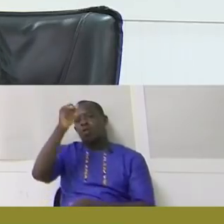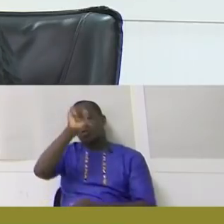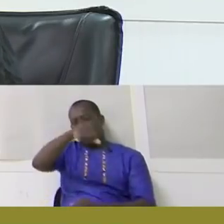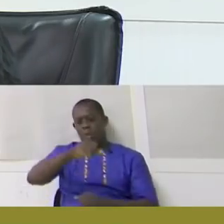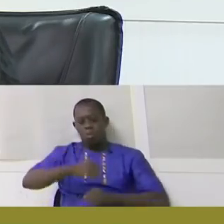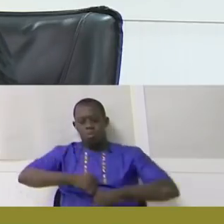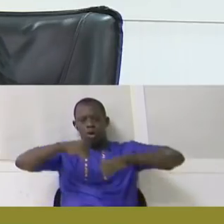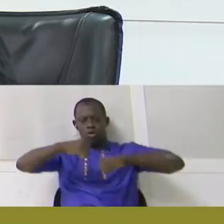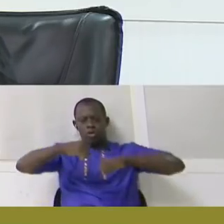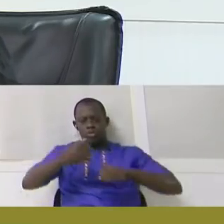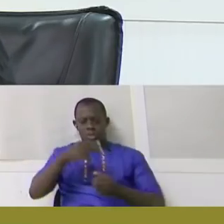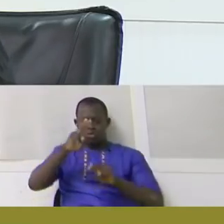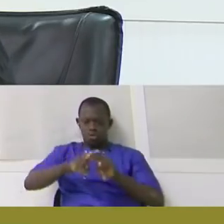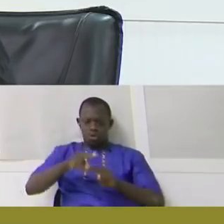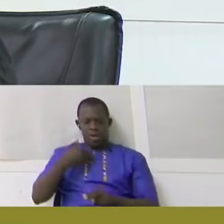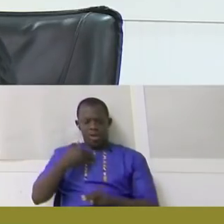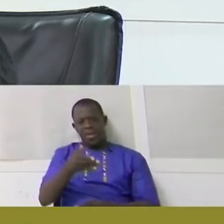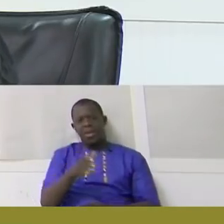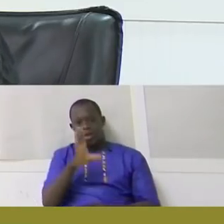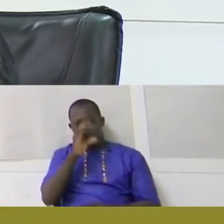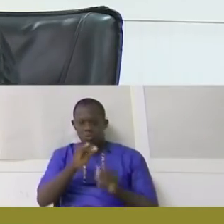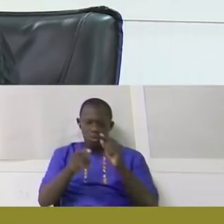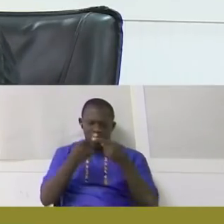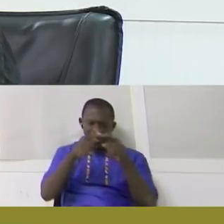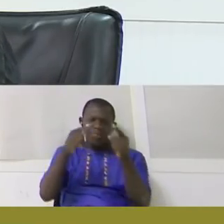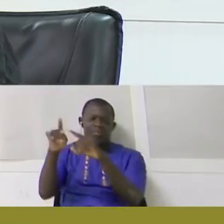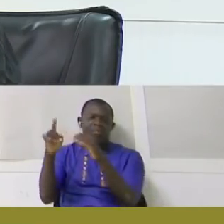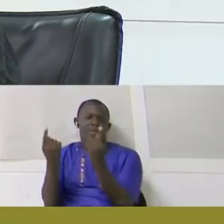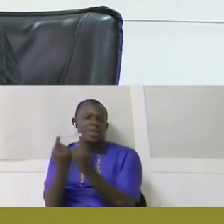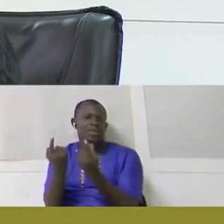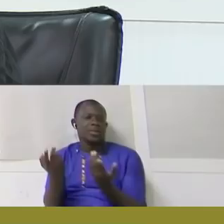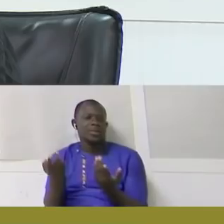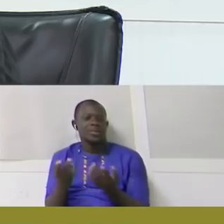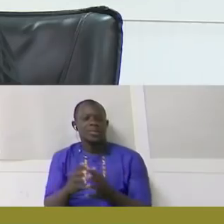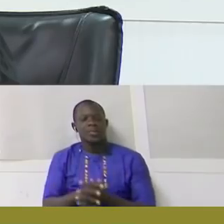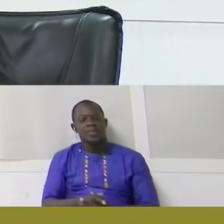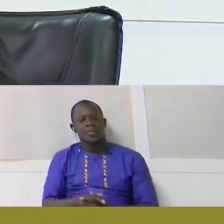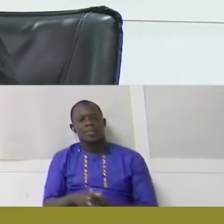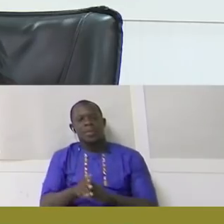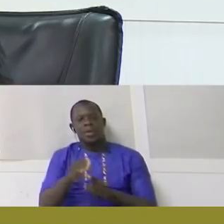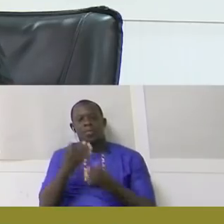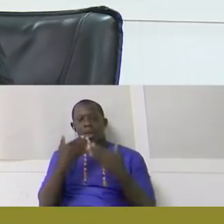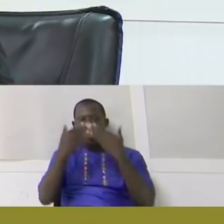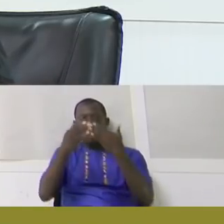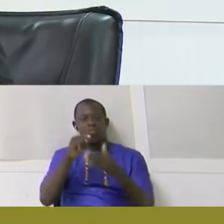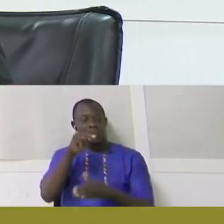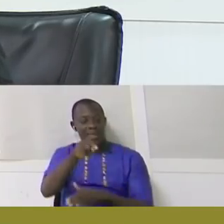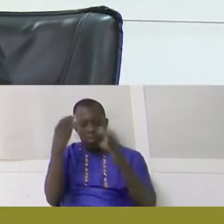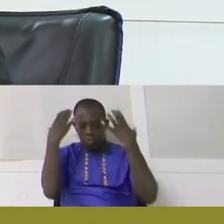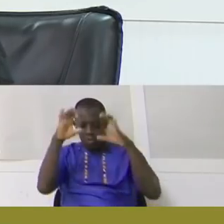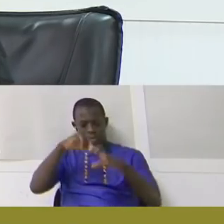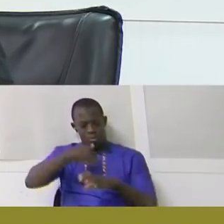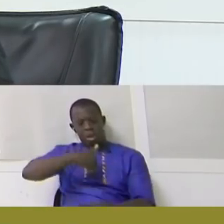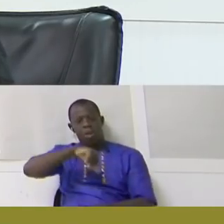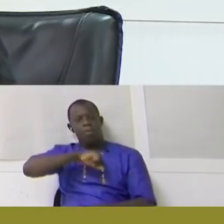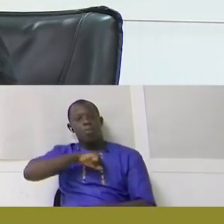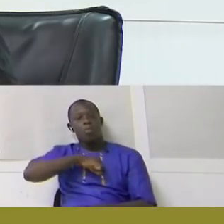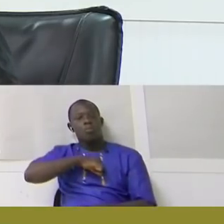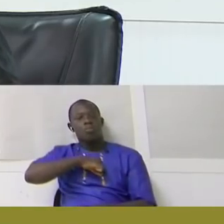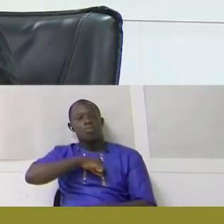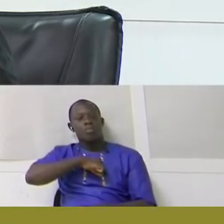wa. Rather than you calling your boss in my presence and saying the things you said. Manoko case bi mako mom. I told him this is